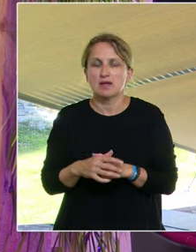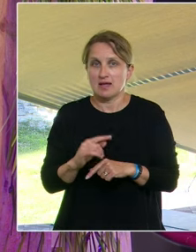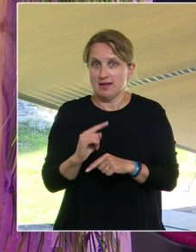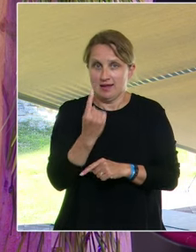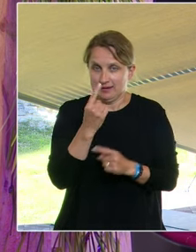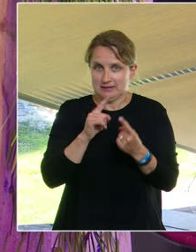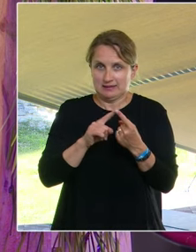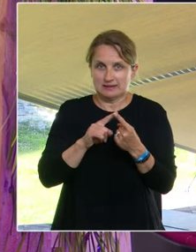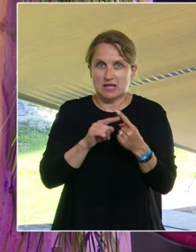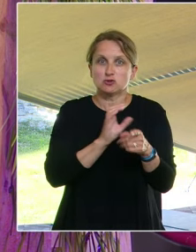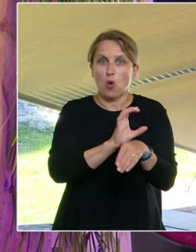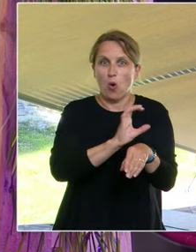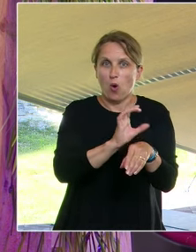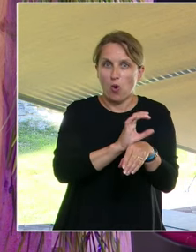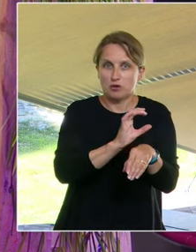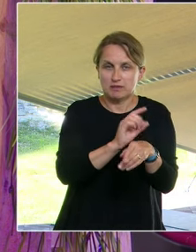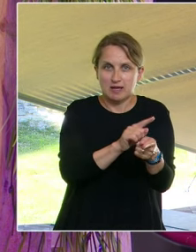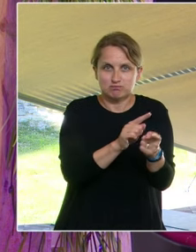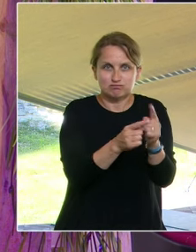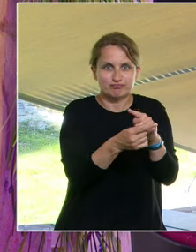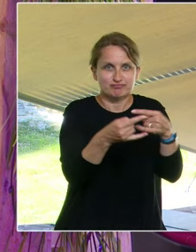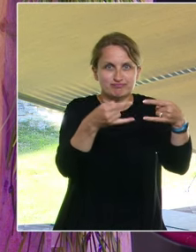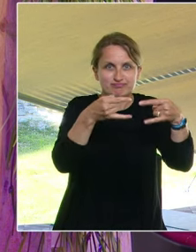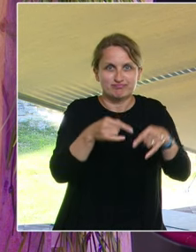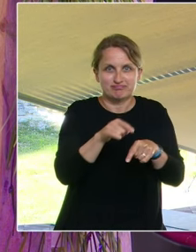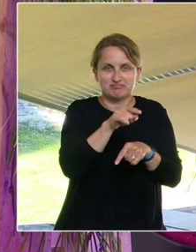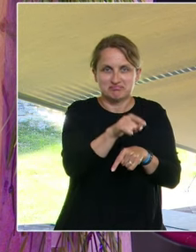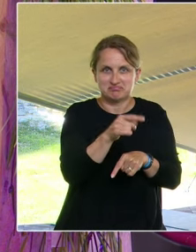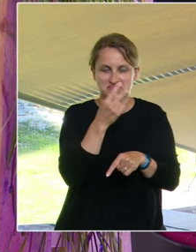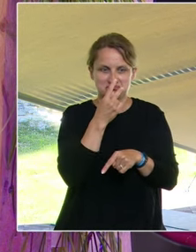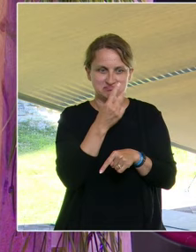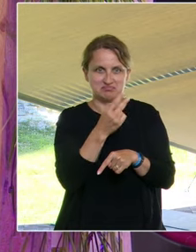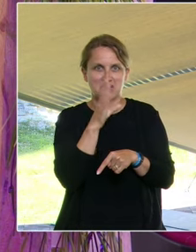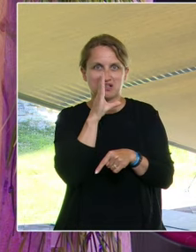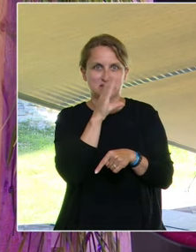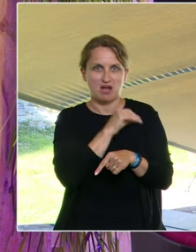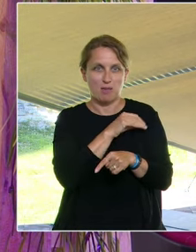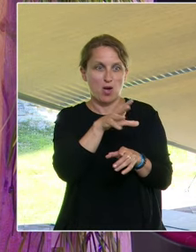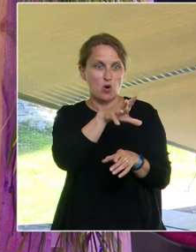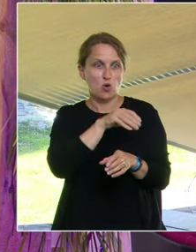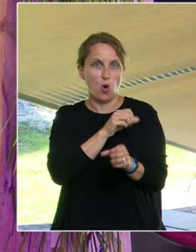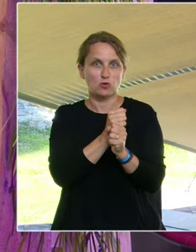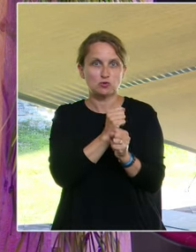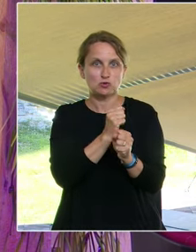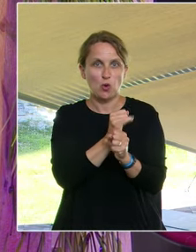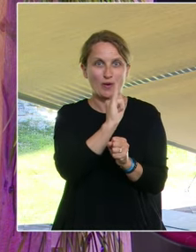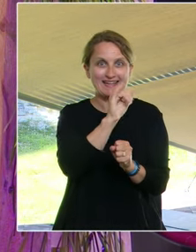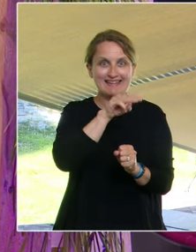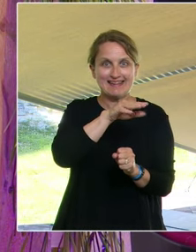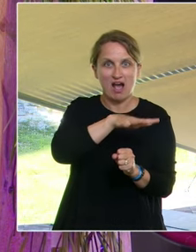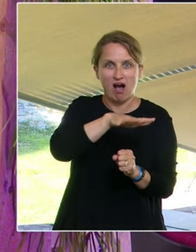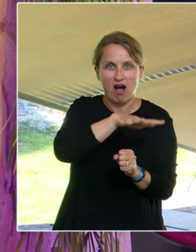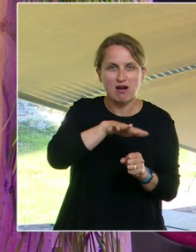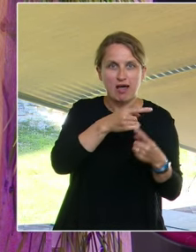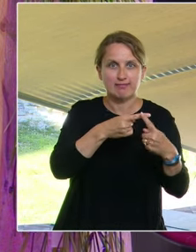the production. So if we look how much we can gain with the collaboration of digital and